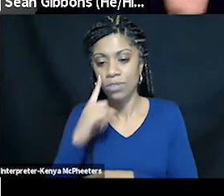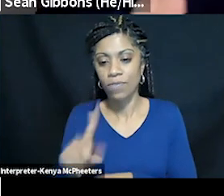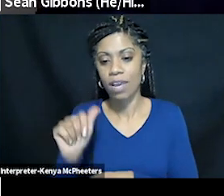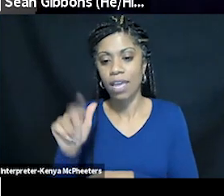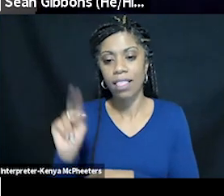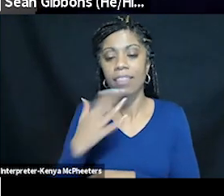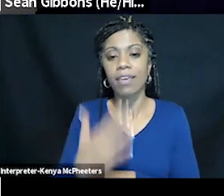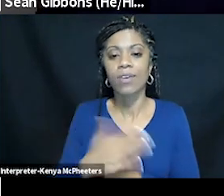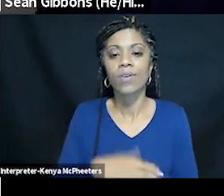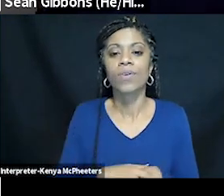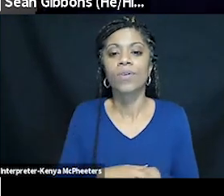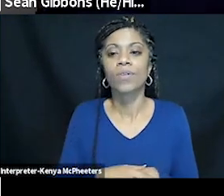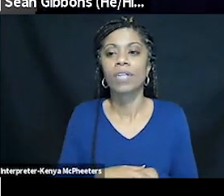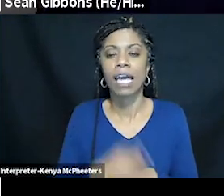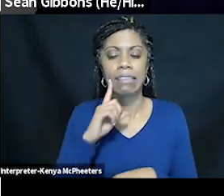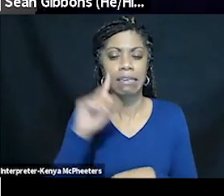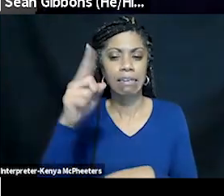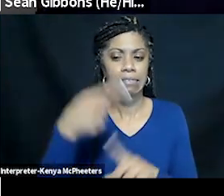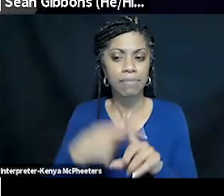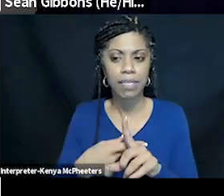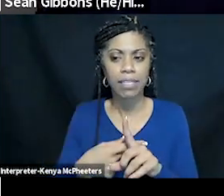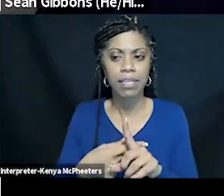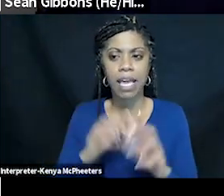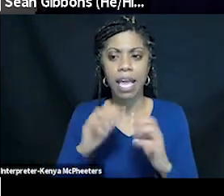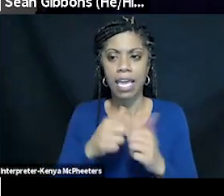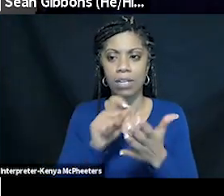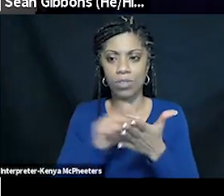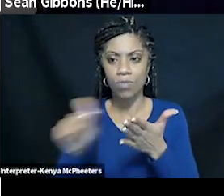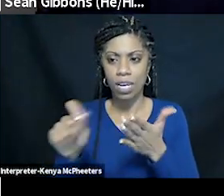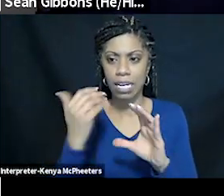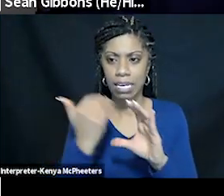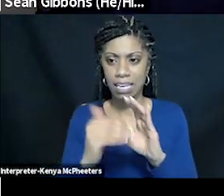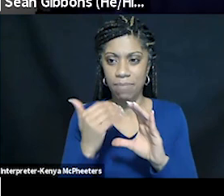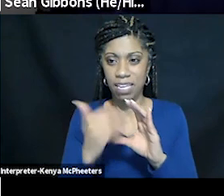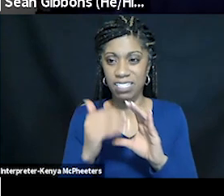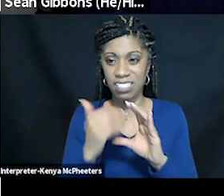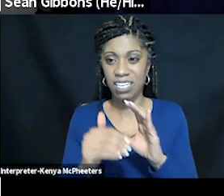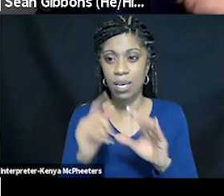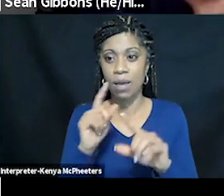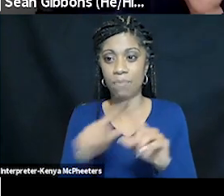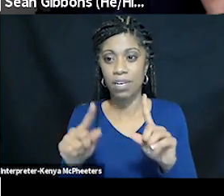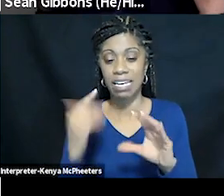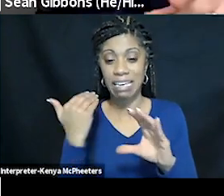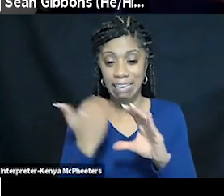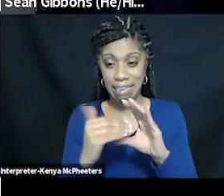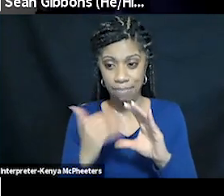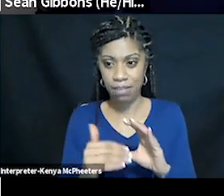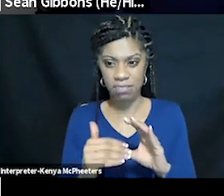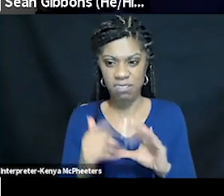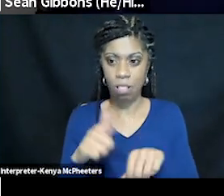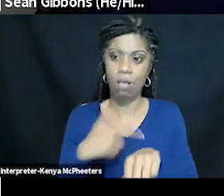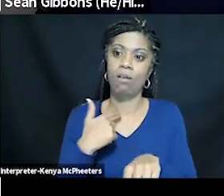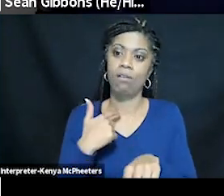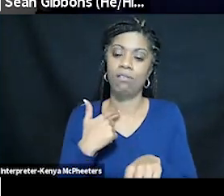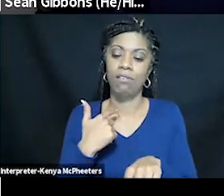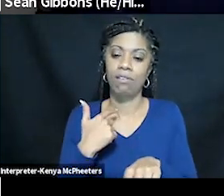have a webinar coming up, I think, early next month about how to write emails. Chances are you already know this, but your emails are all too long. So we're going to talk about that together. And then